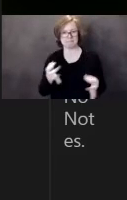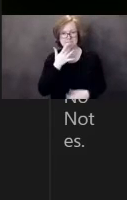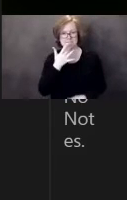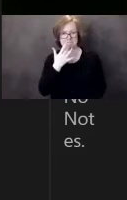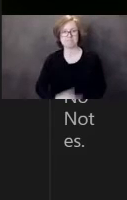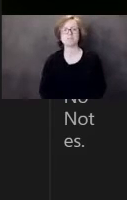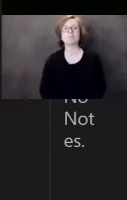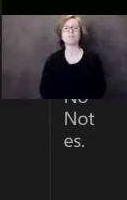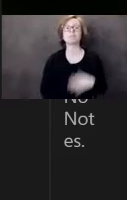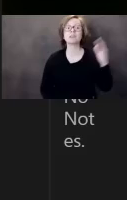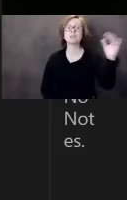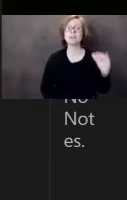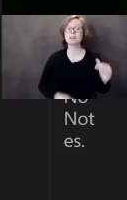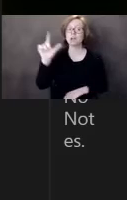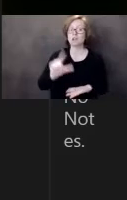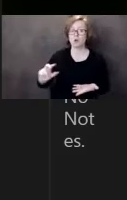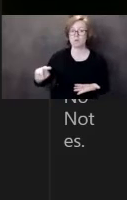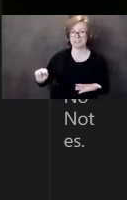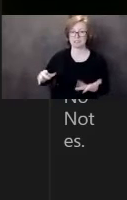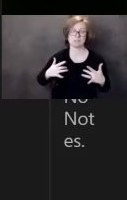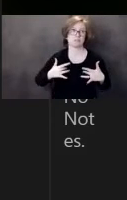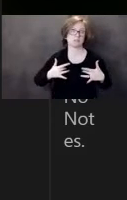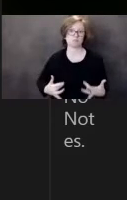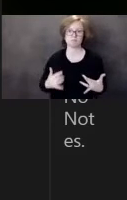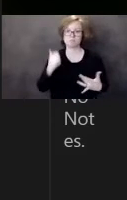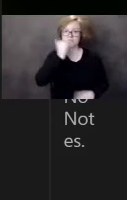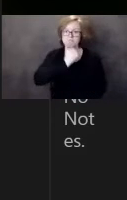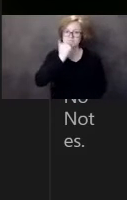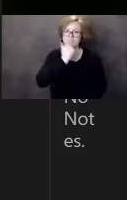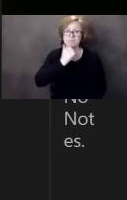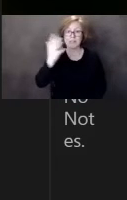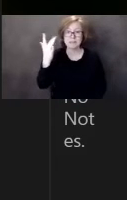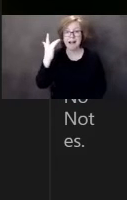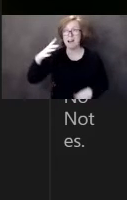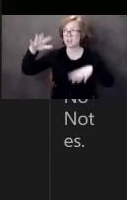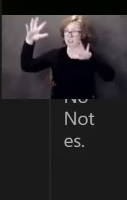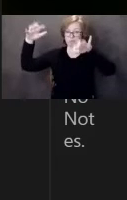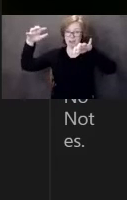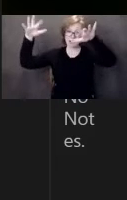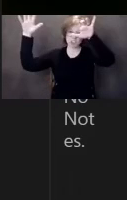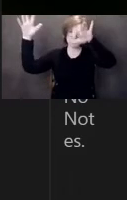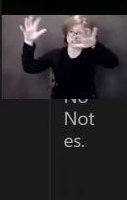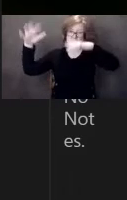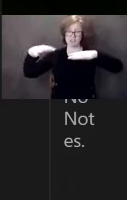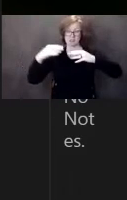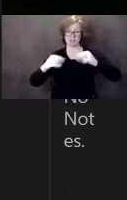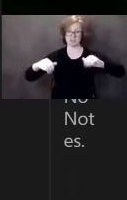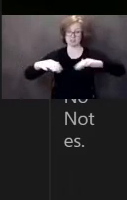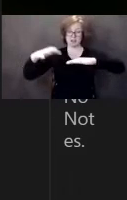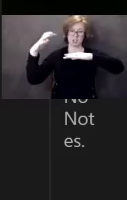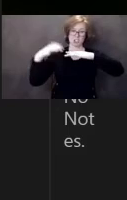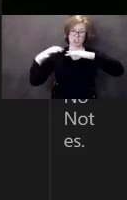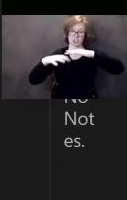common also in our Western Oregon soils. That's due to rain leaching. It just moves nitrogen through the soil layers. It's a